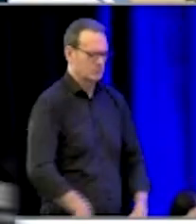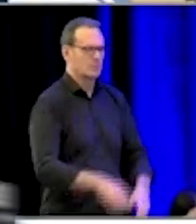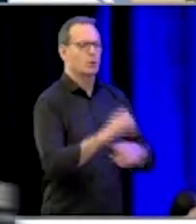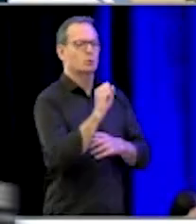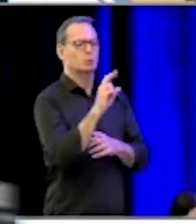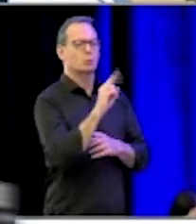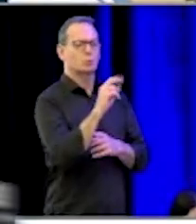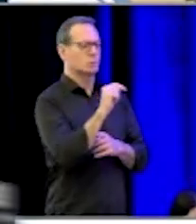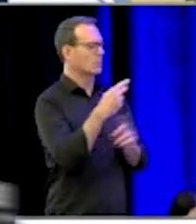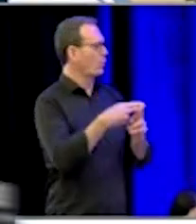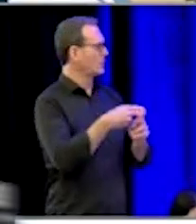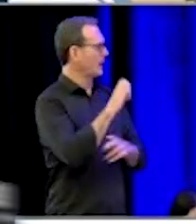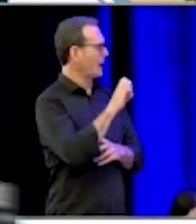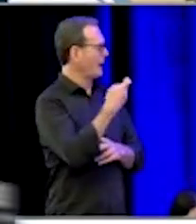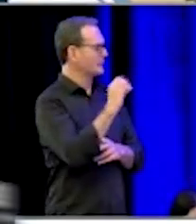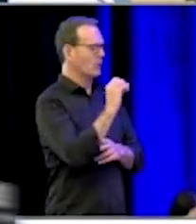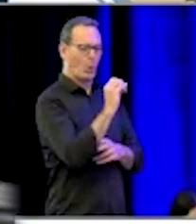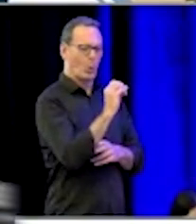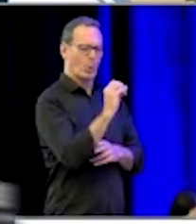know we were mentioning